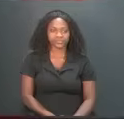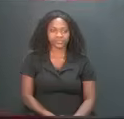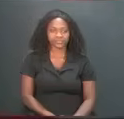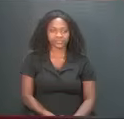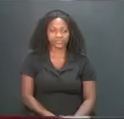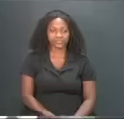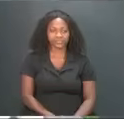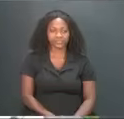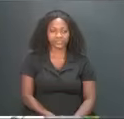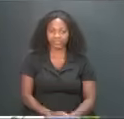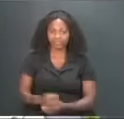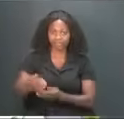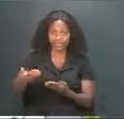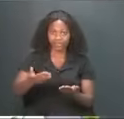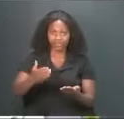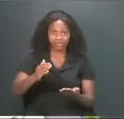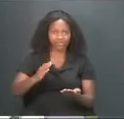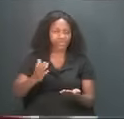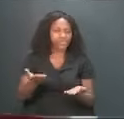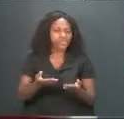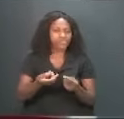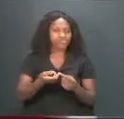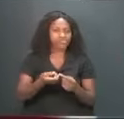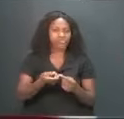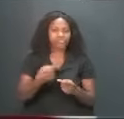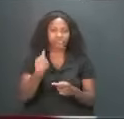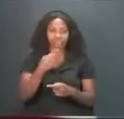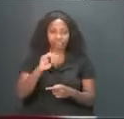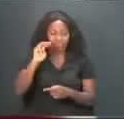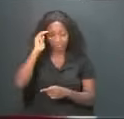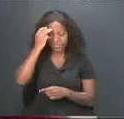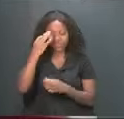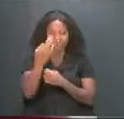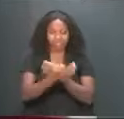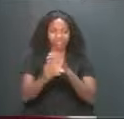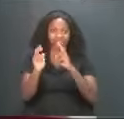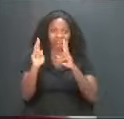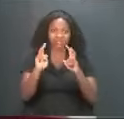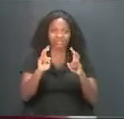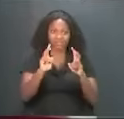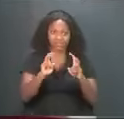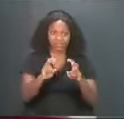brought to this House by the Minister for Foreign Affairs. Mr. Speaker,